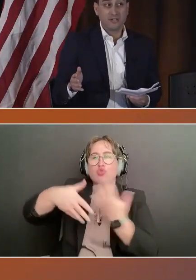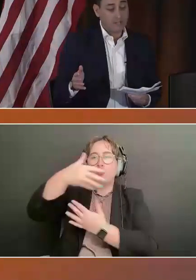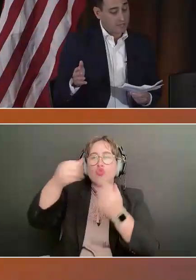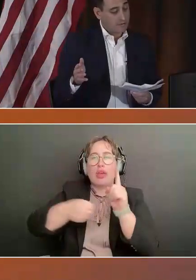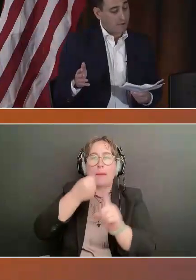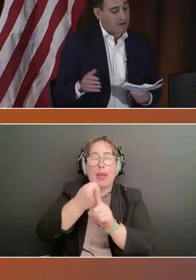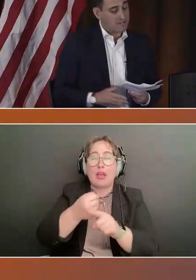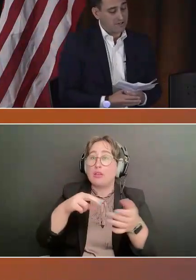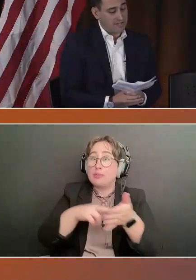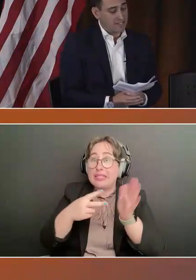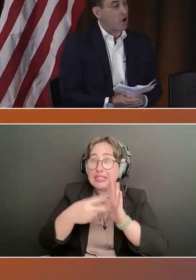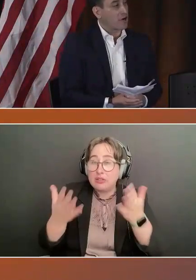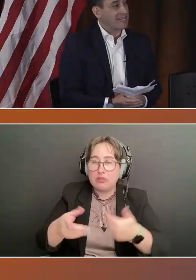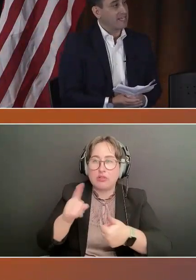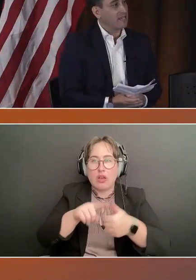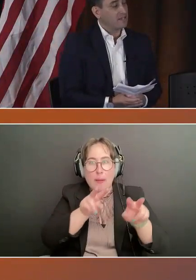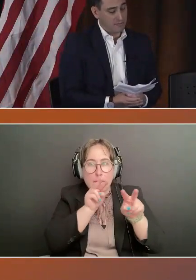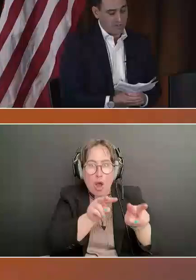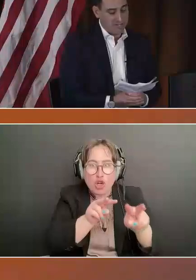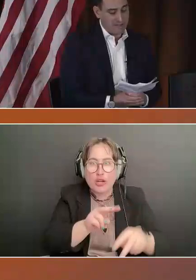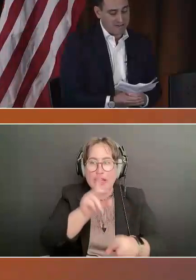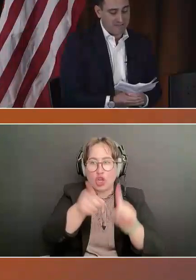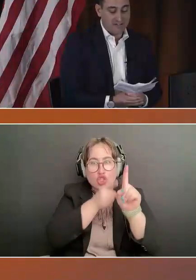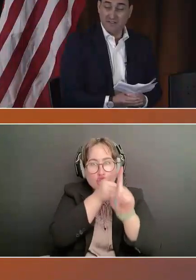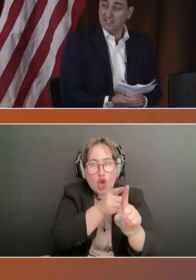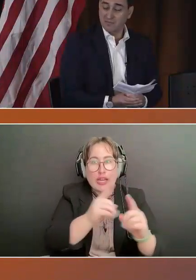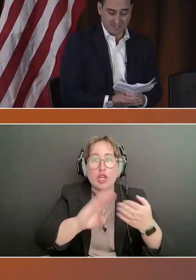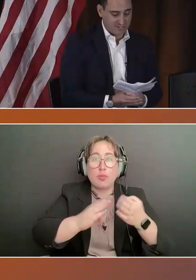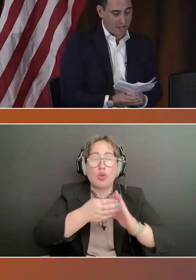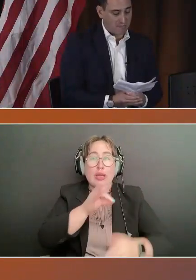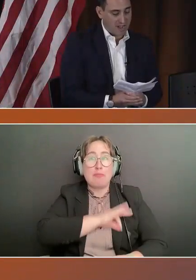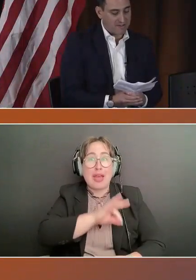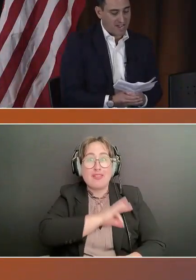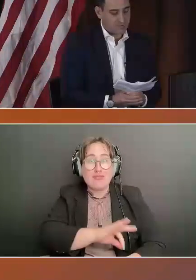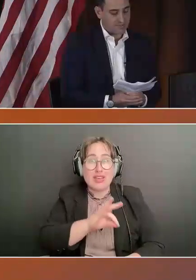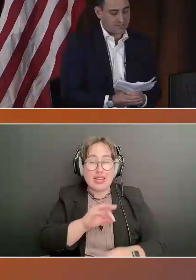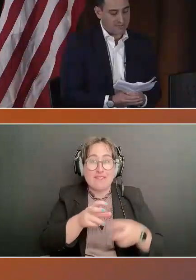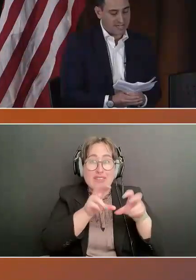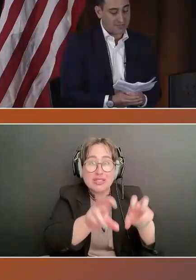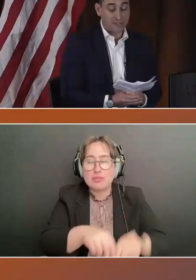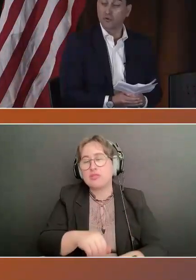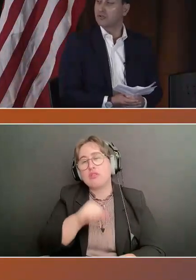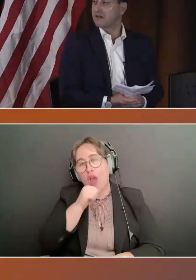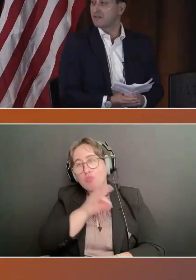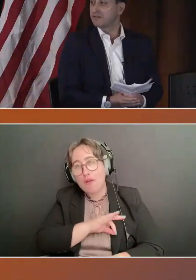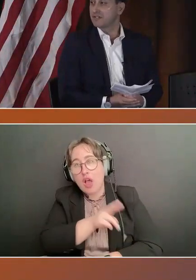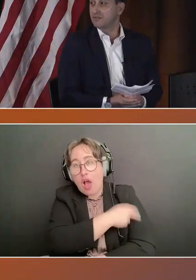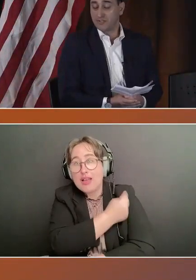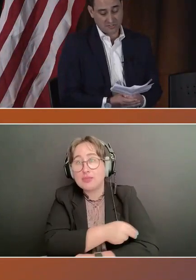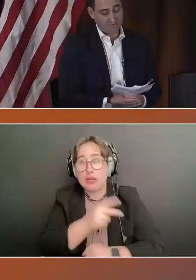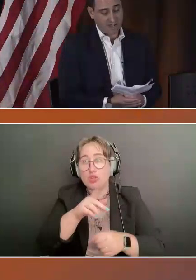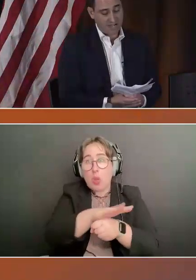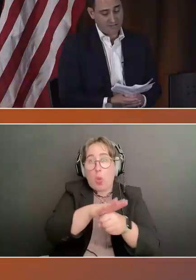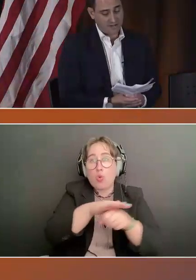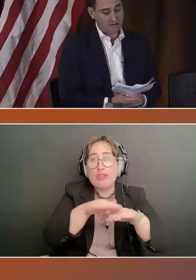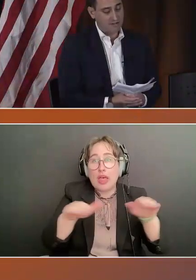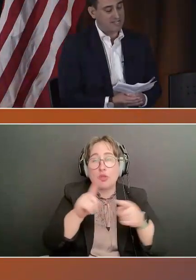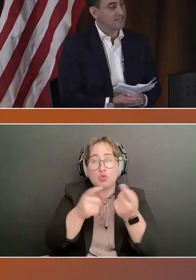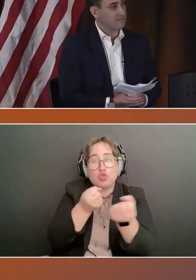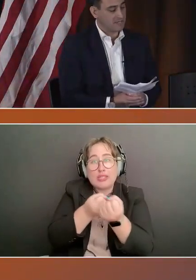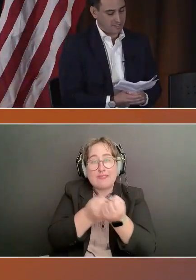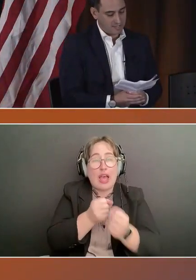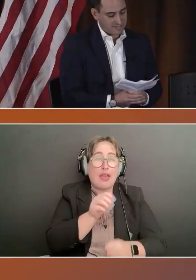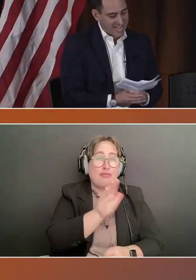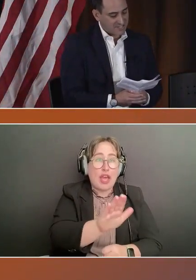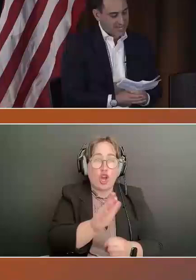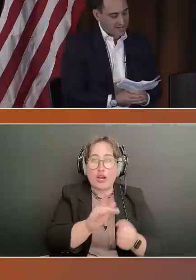include monitoring and targeting community benefit investments nonprofit hospitals make at the local level to justify their